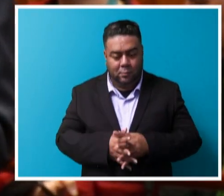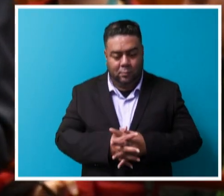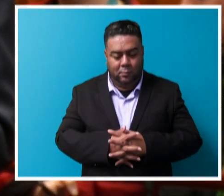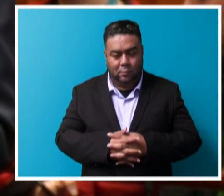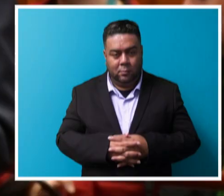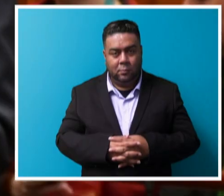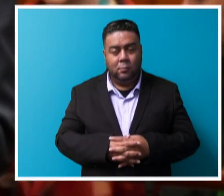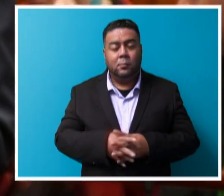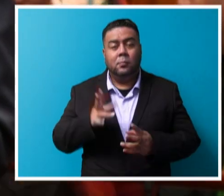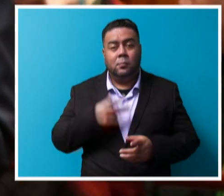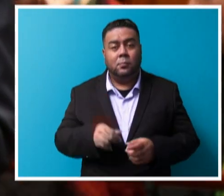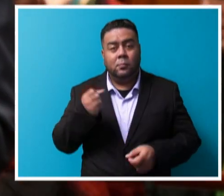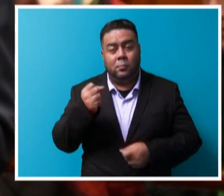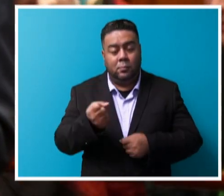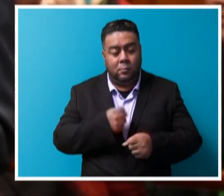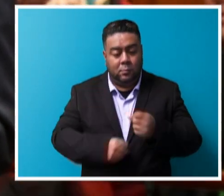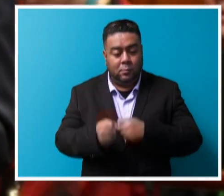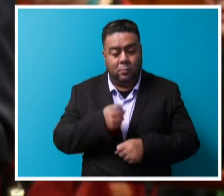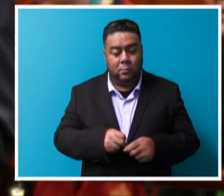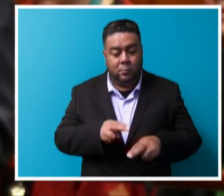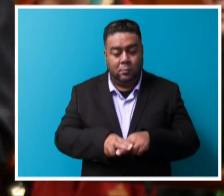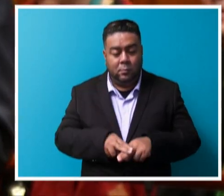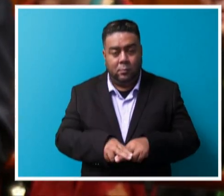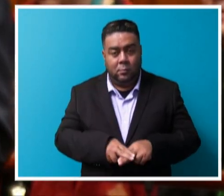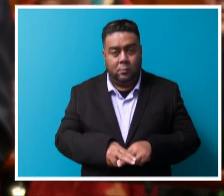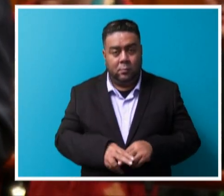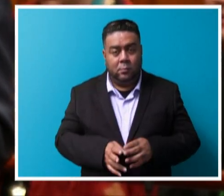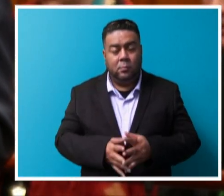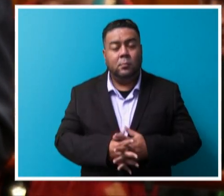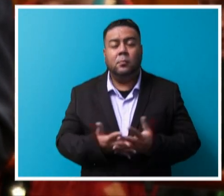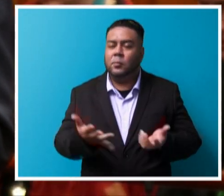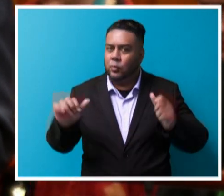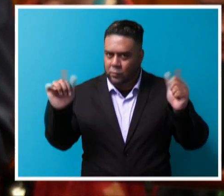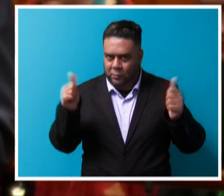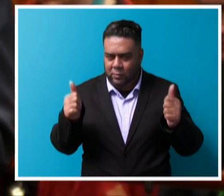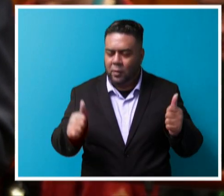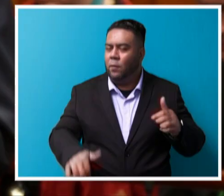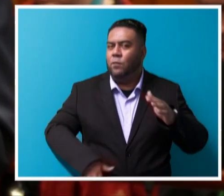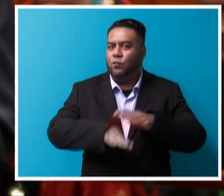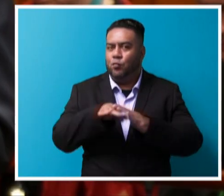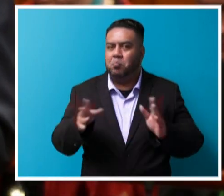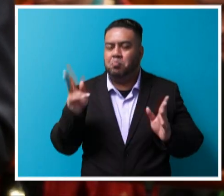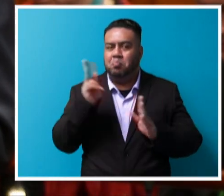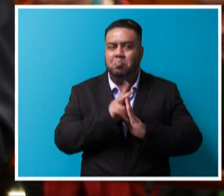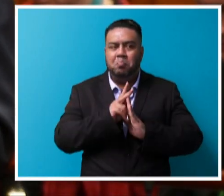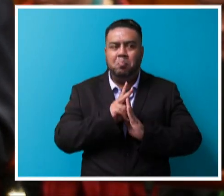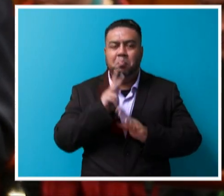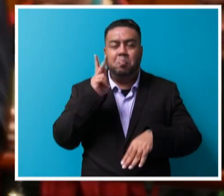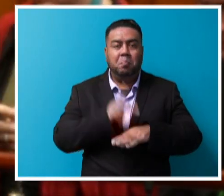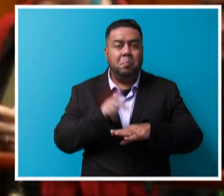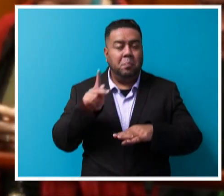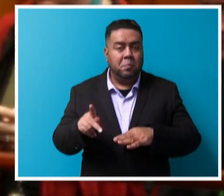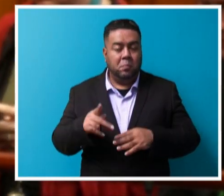by becoming Fiji's first coalition administration to complete a full parliamentary term. This